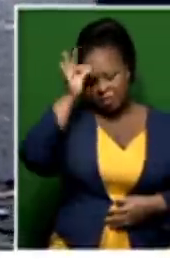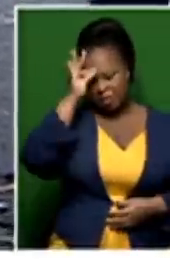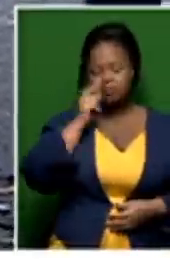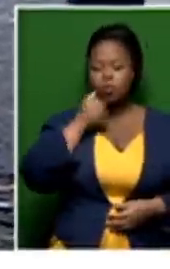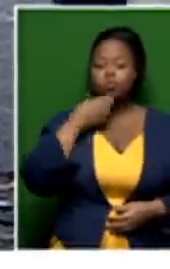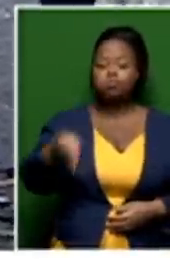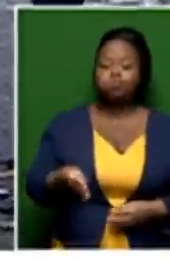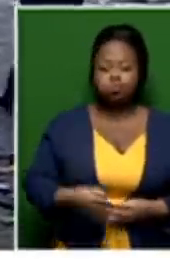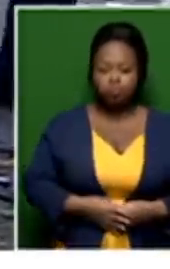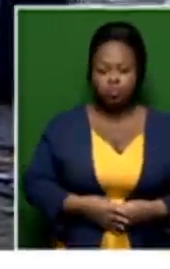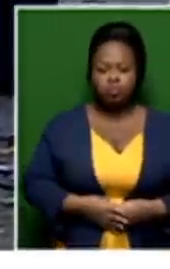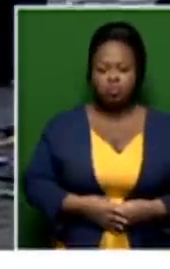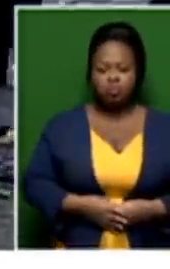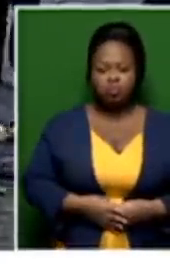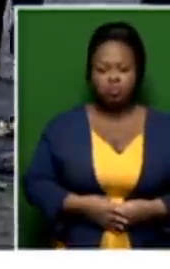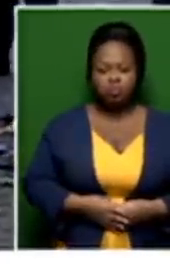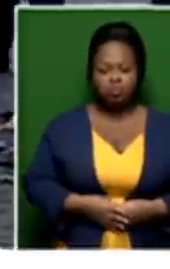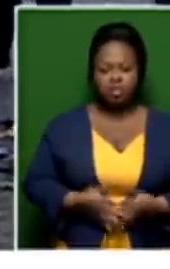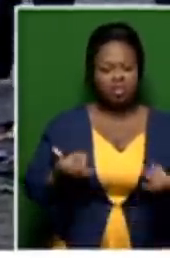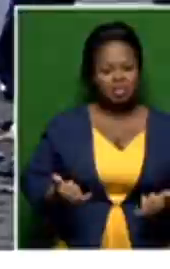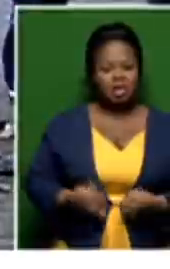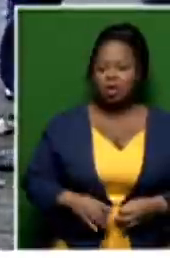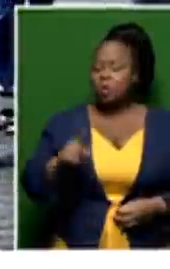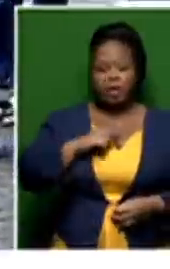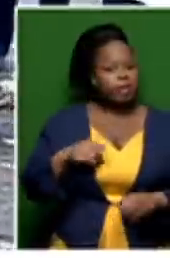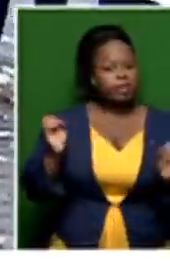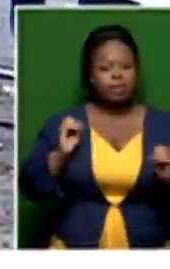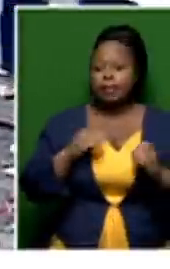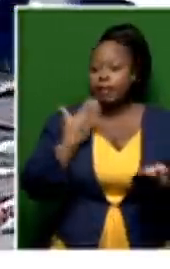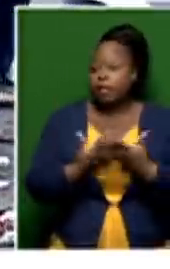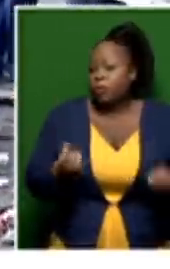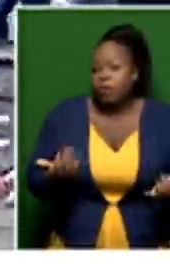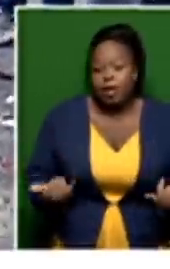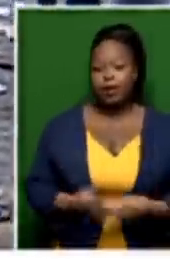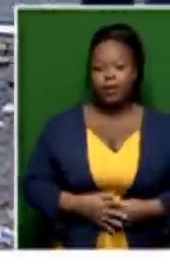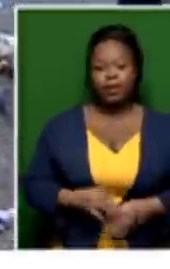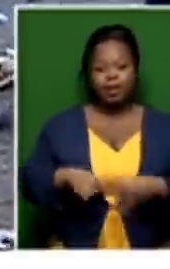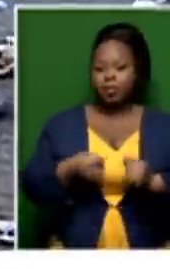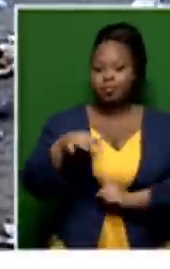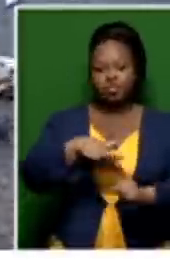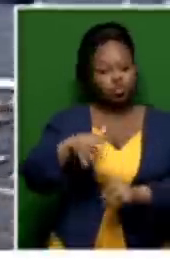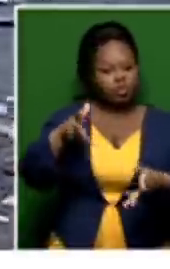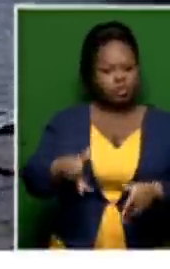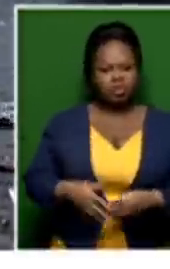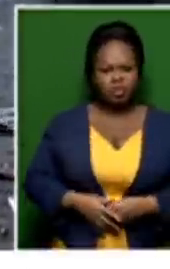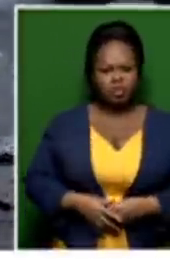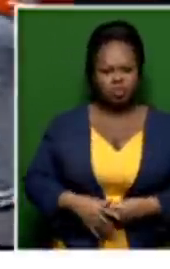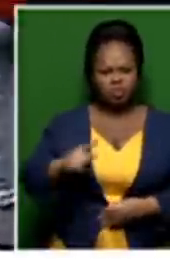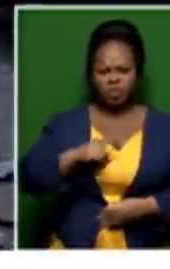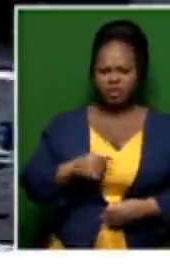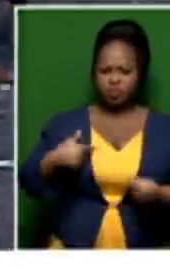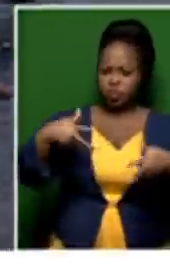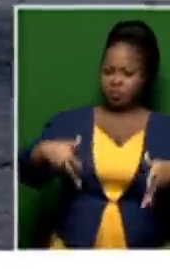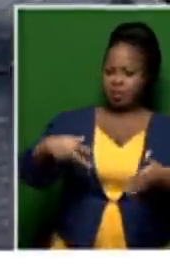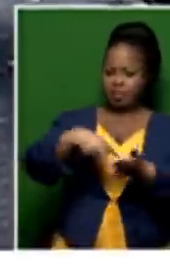officers at this particular point here. There's absolutely nothing that they can do about the situation, because from where